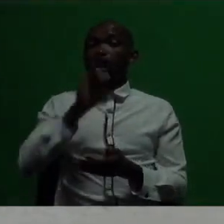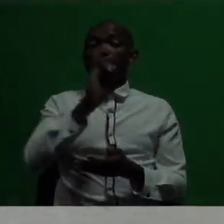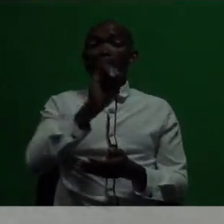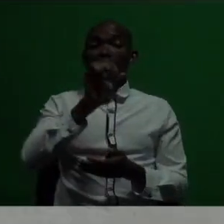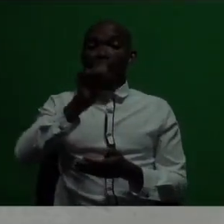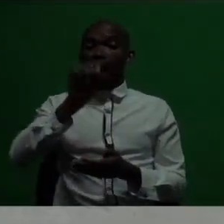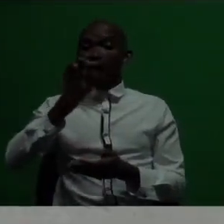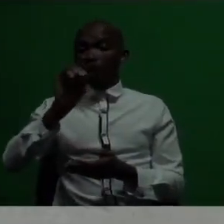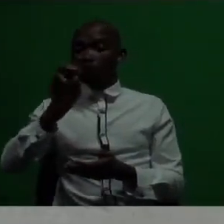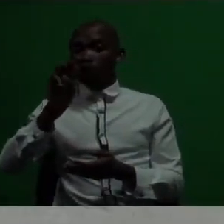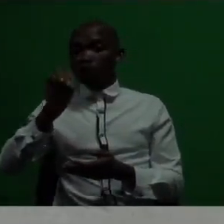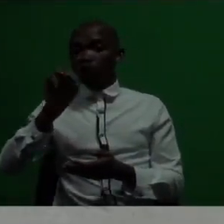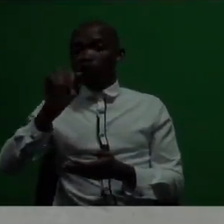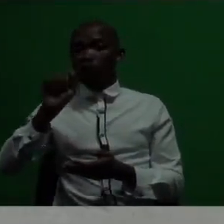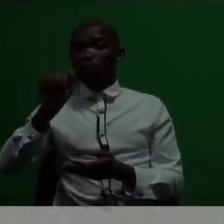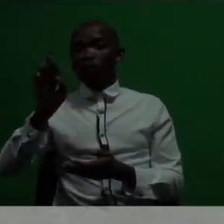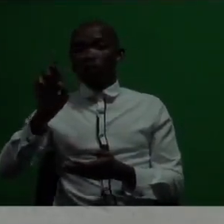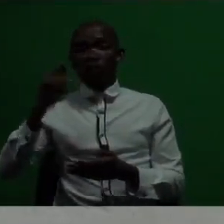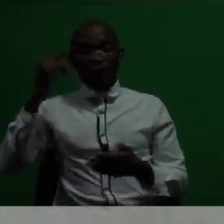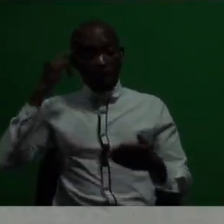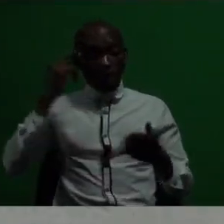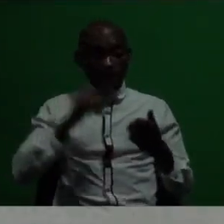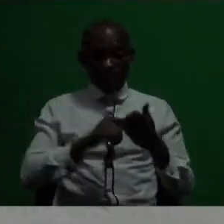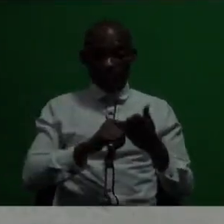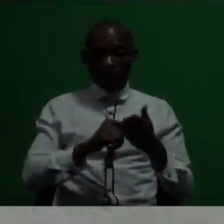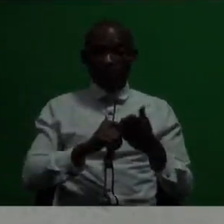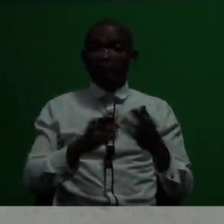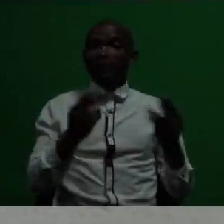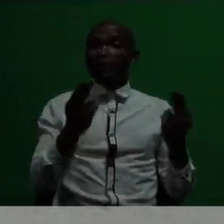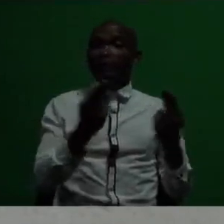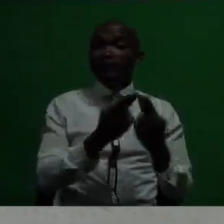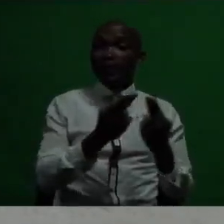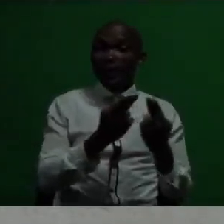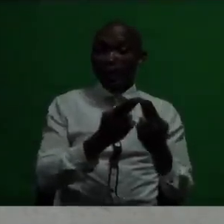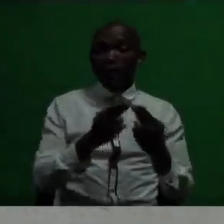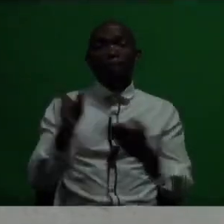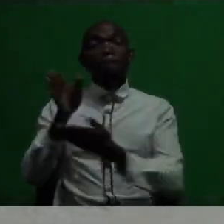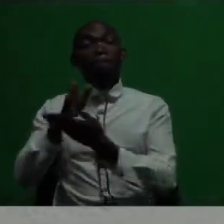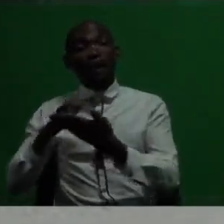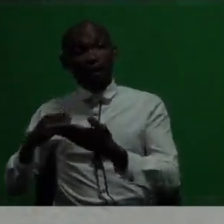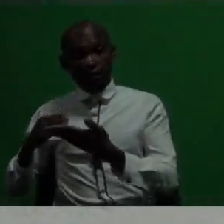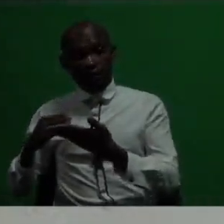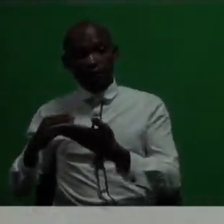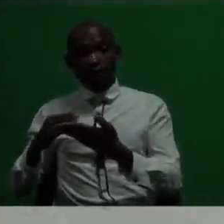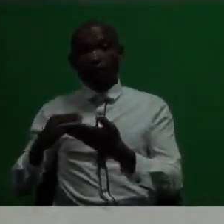Therefore, isomers in Greek means same parts. So over here we have